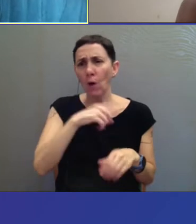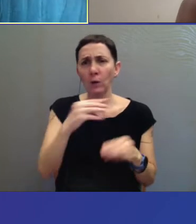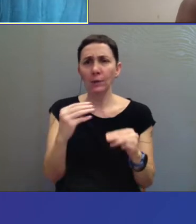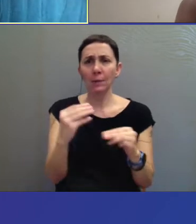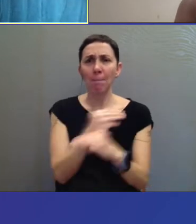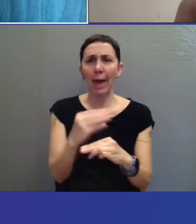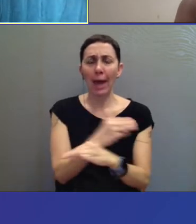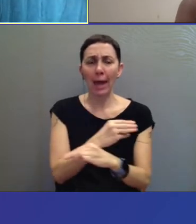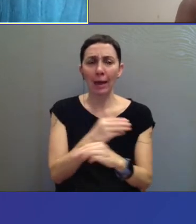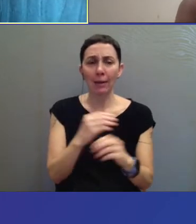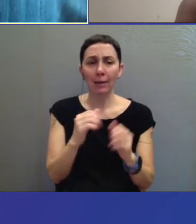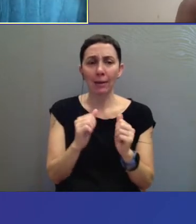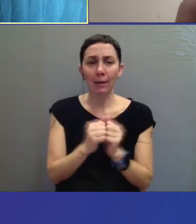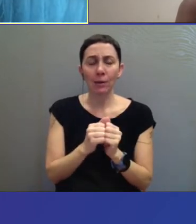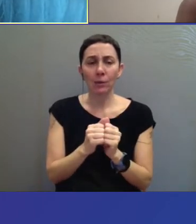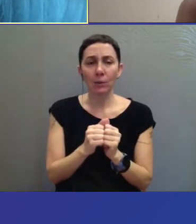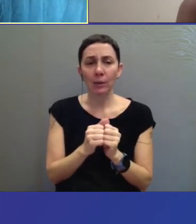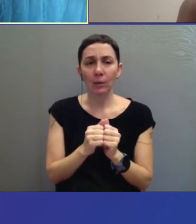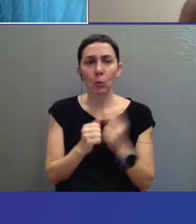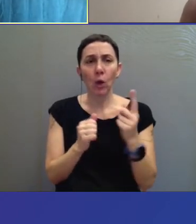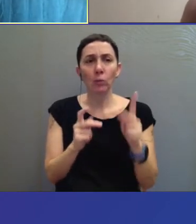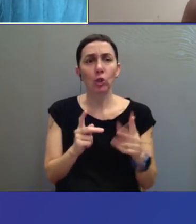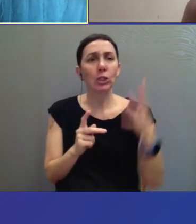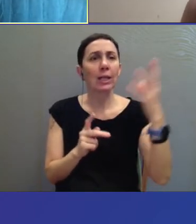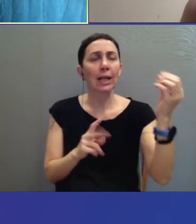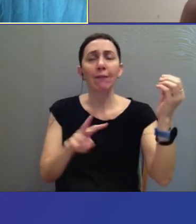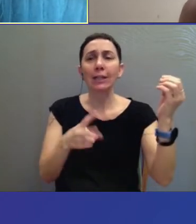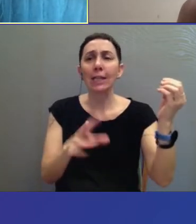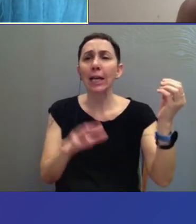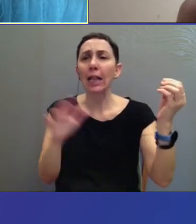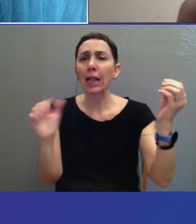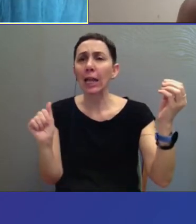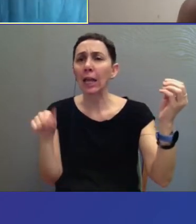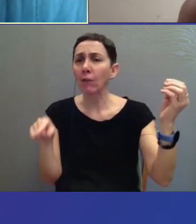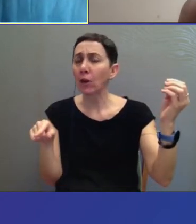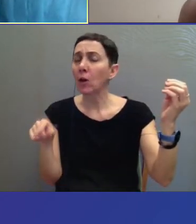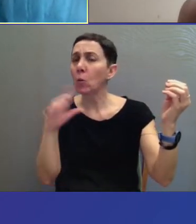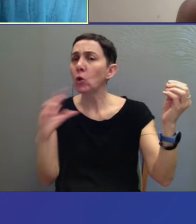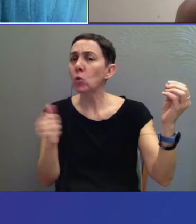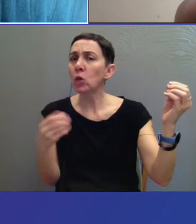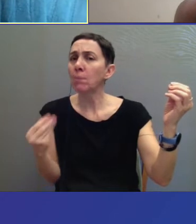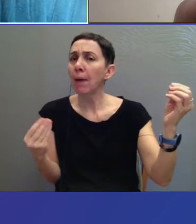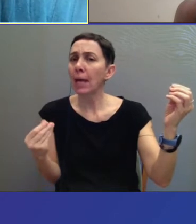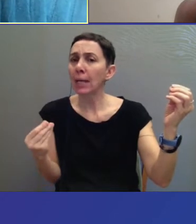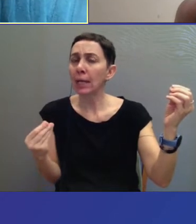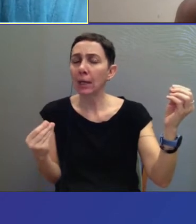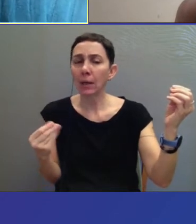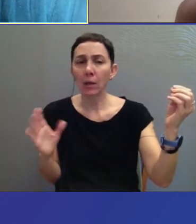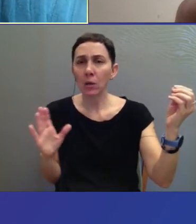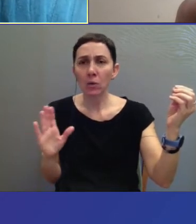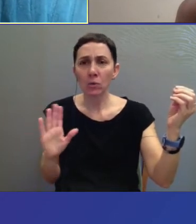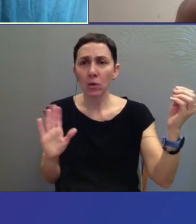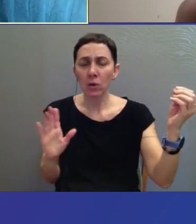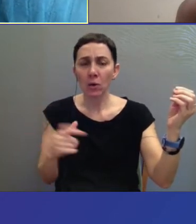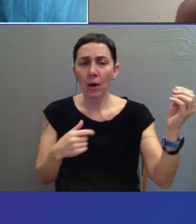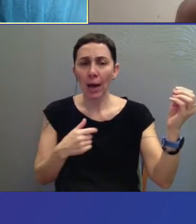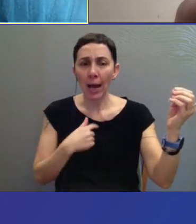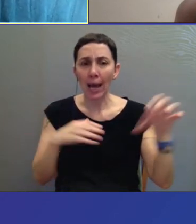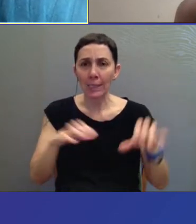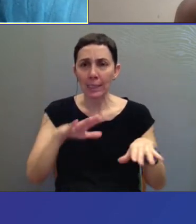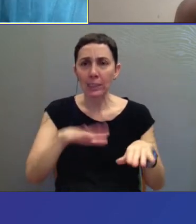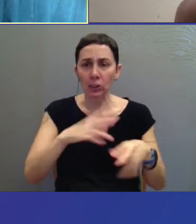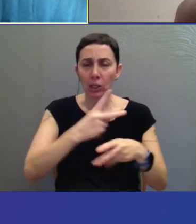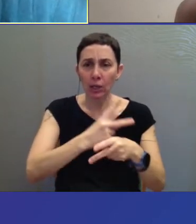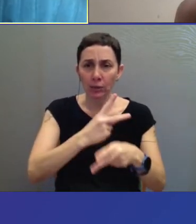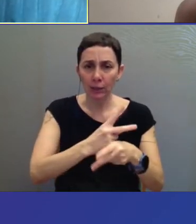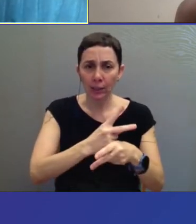second person is to leave. Somehow what they're leaving for has to cover childcare. No, they were childcare. The family is